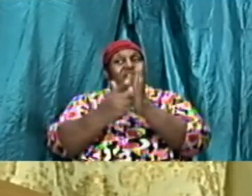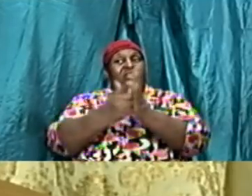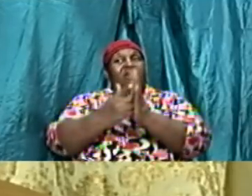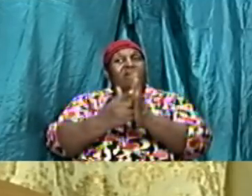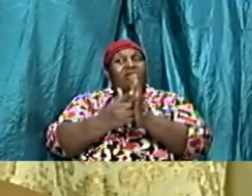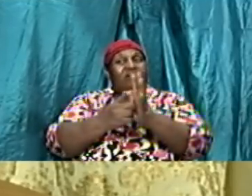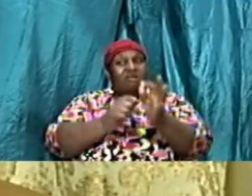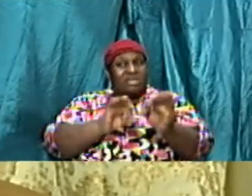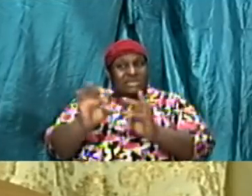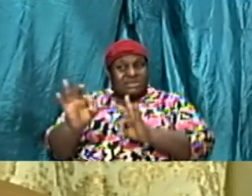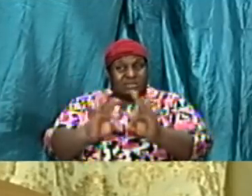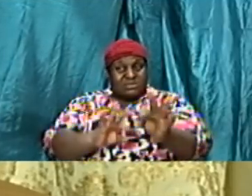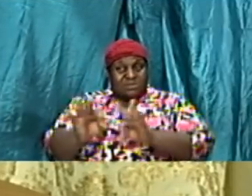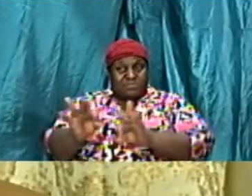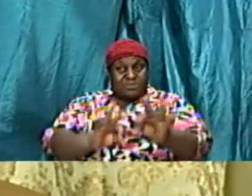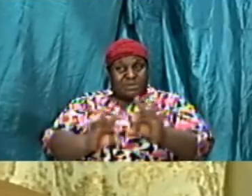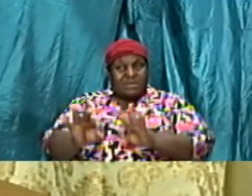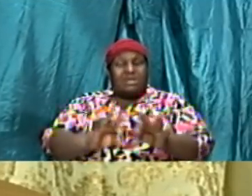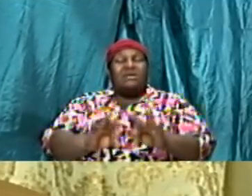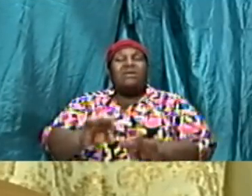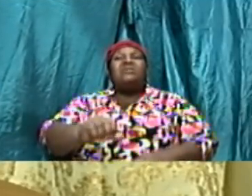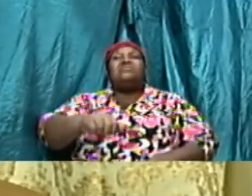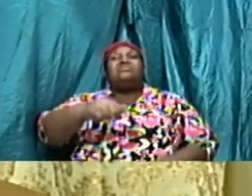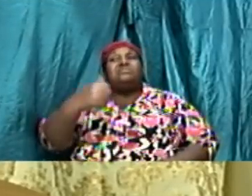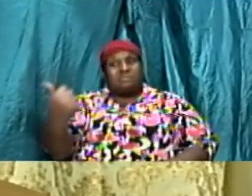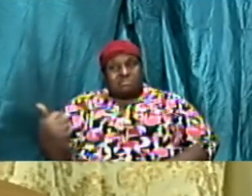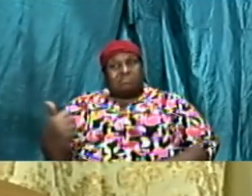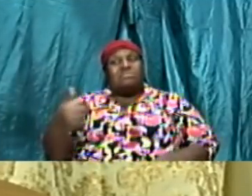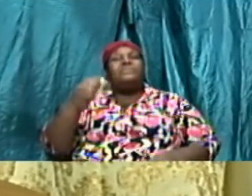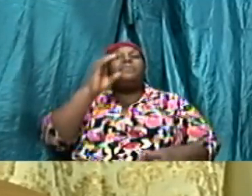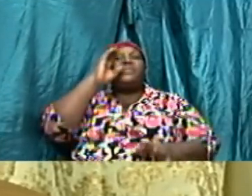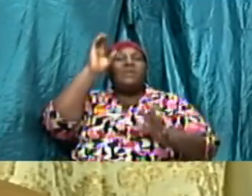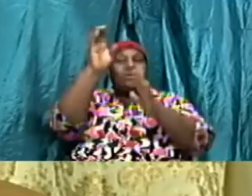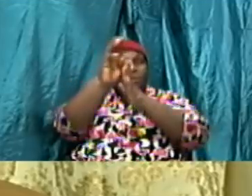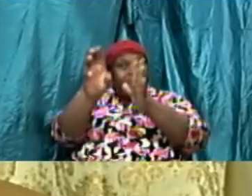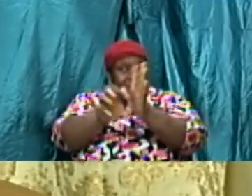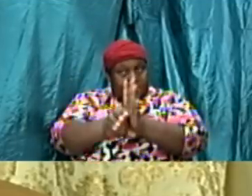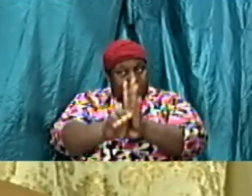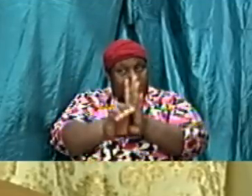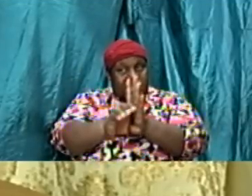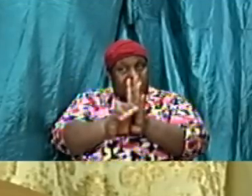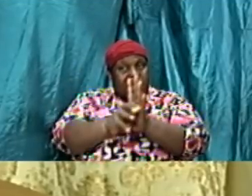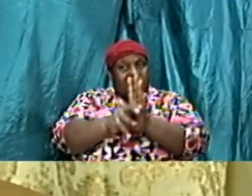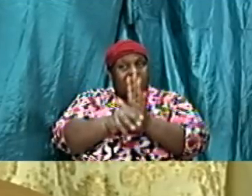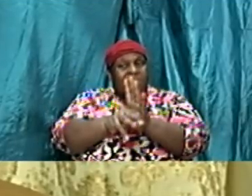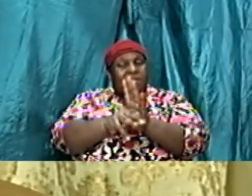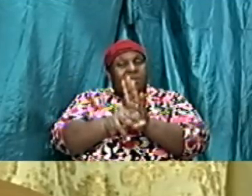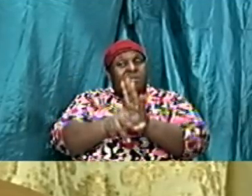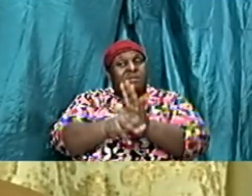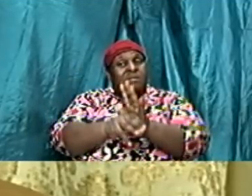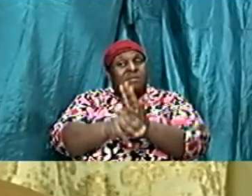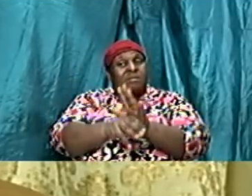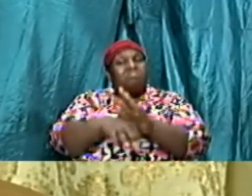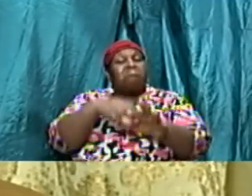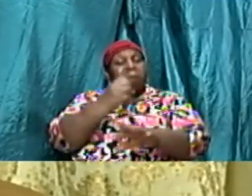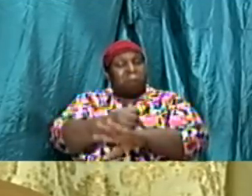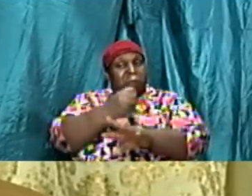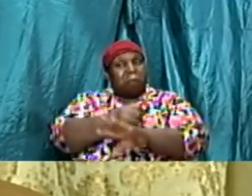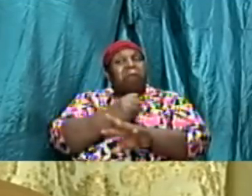interpreted the Ten Commandments. So the Ten Commandments were on tables of